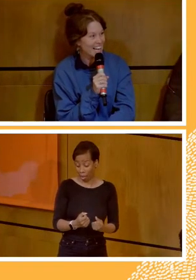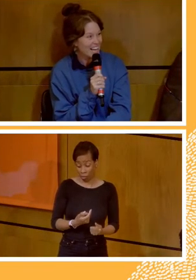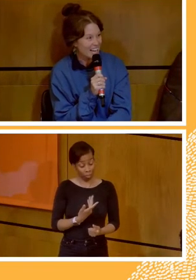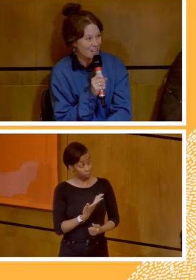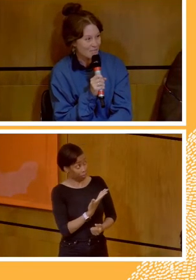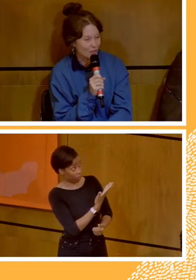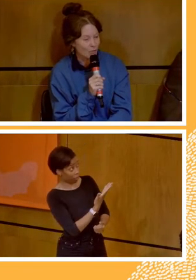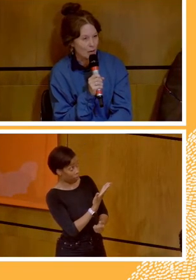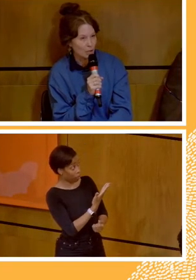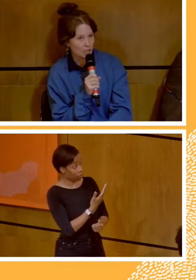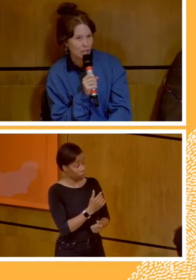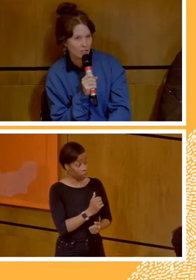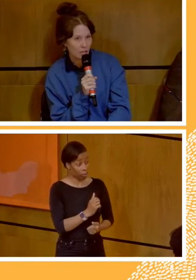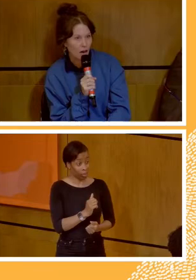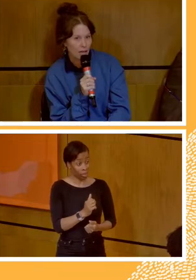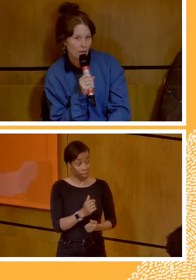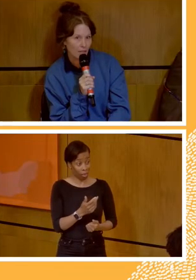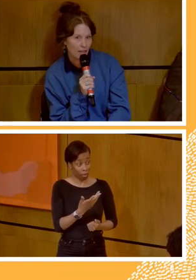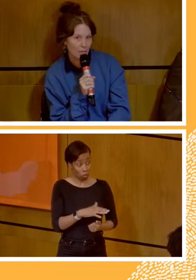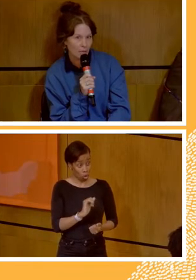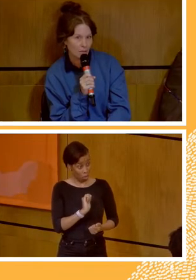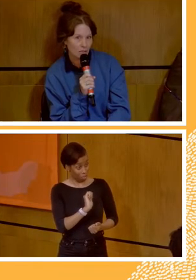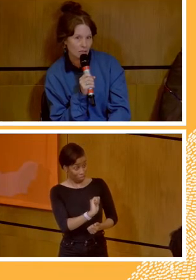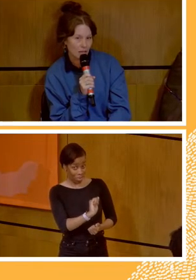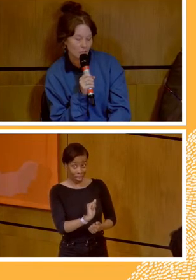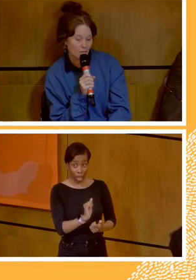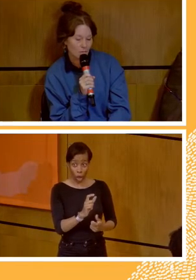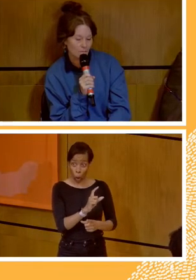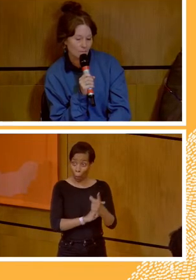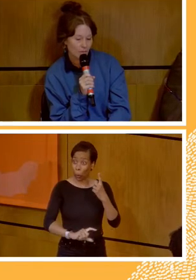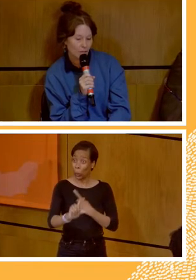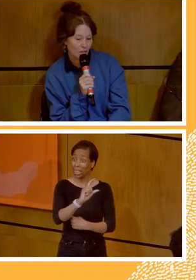screen, they're built over time and they're built,